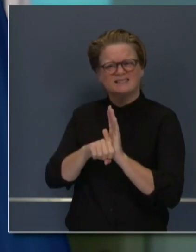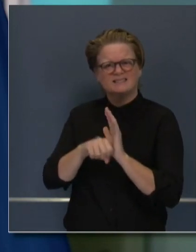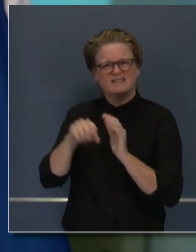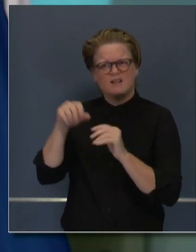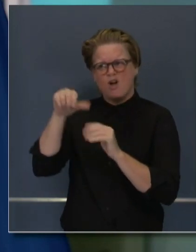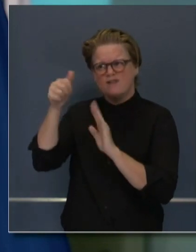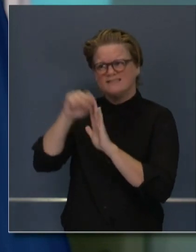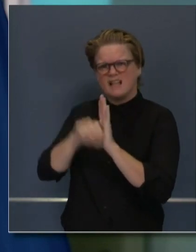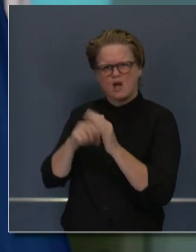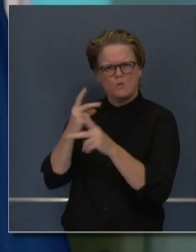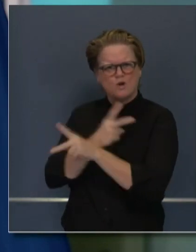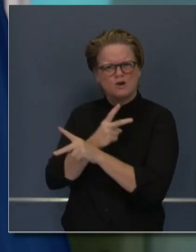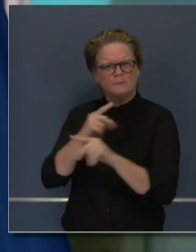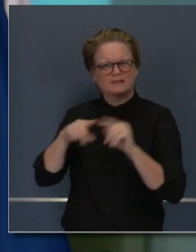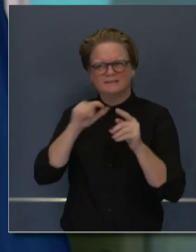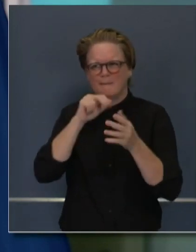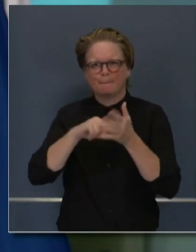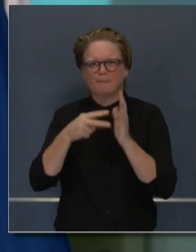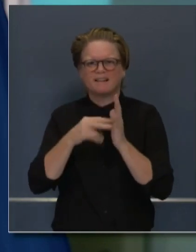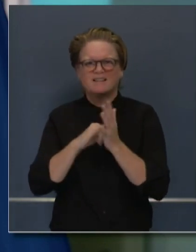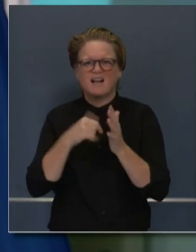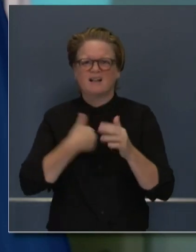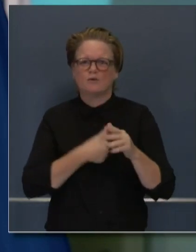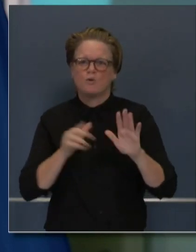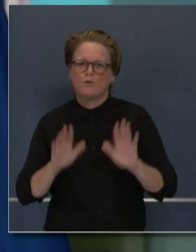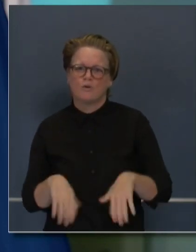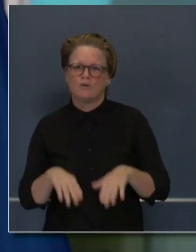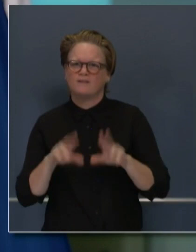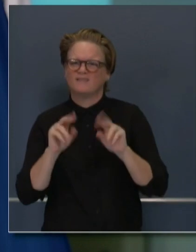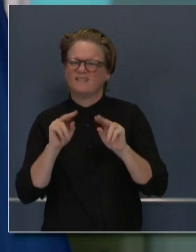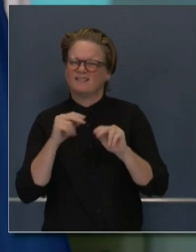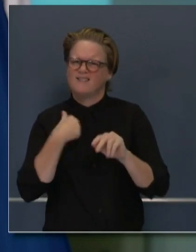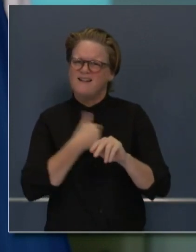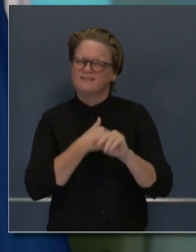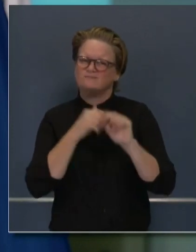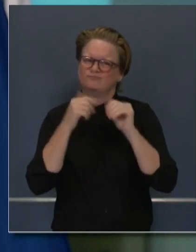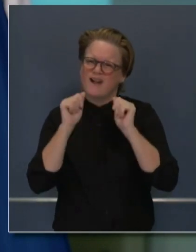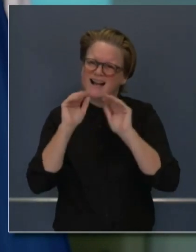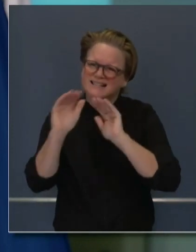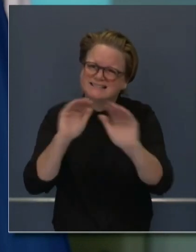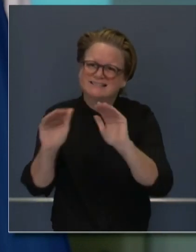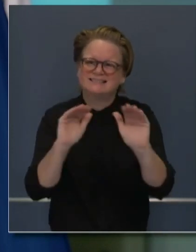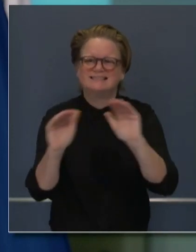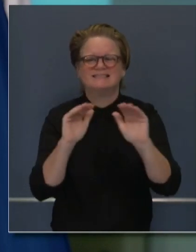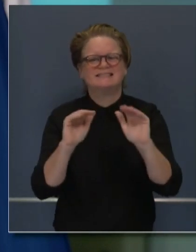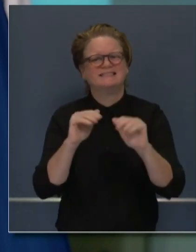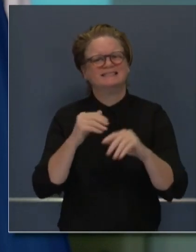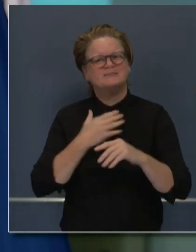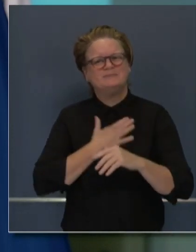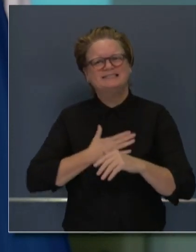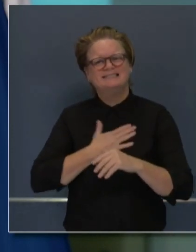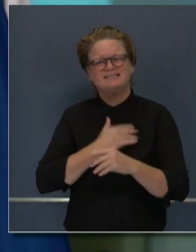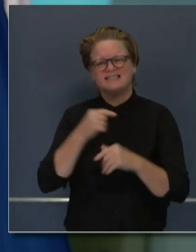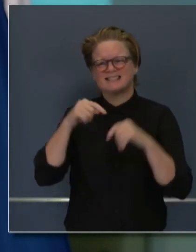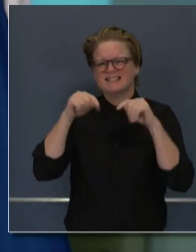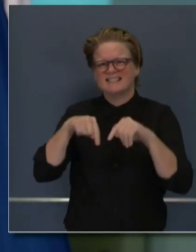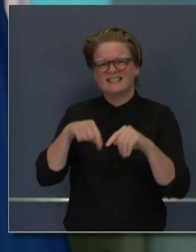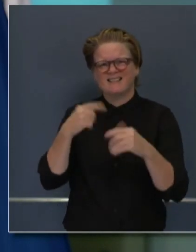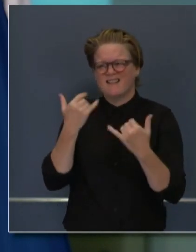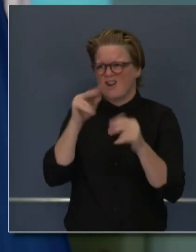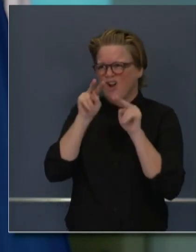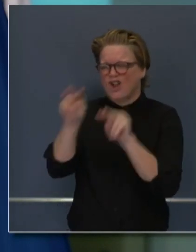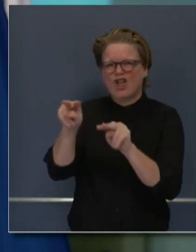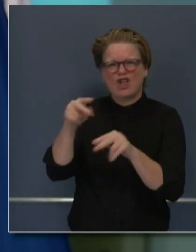that's what we are doing here today with the announcement 40 counties moving into a more restrictive tier,